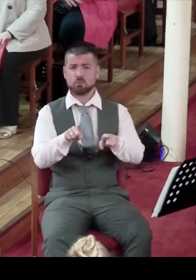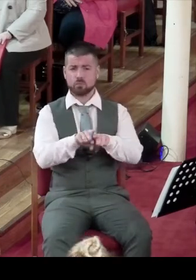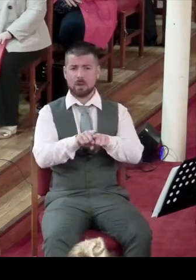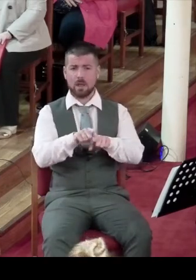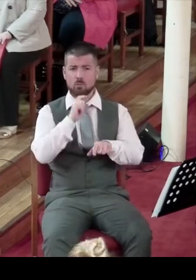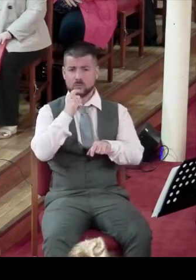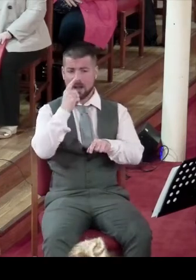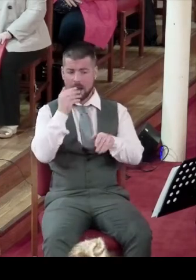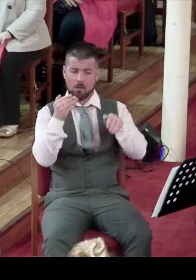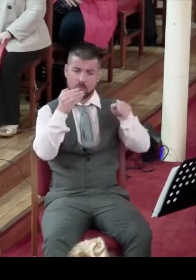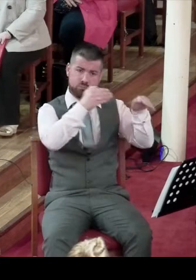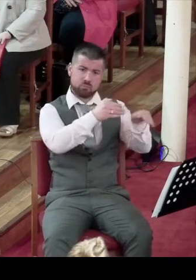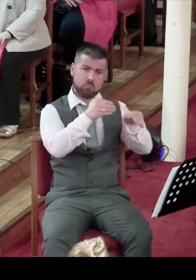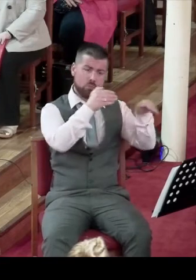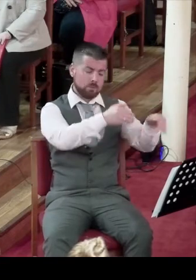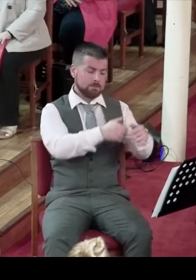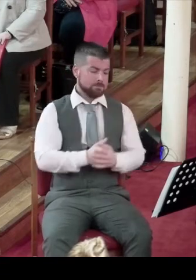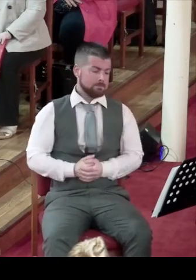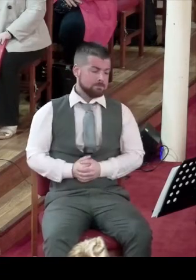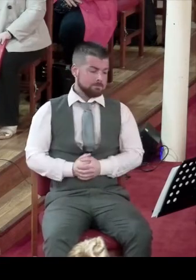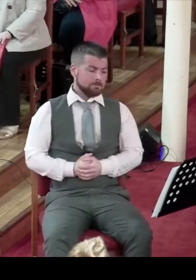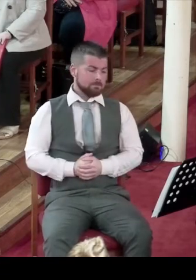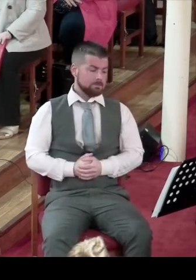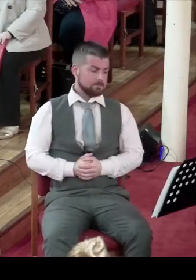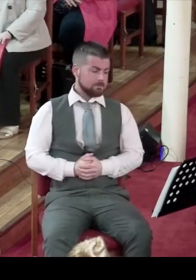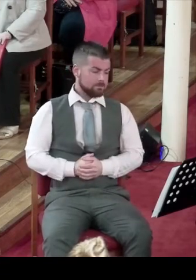able to attend. And then just probably